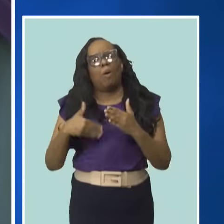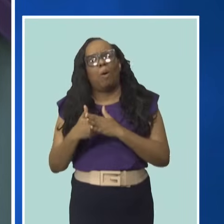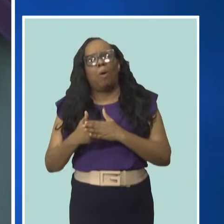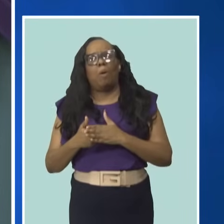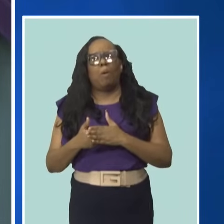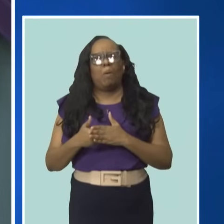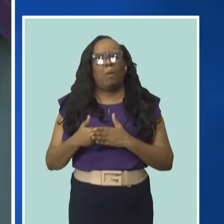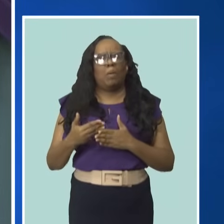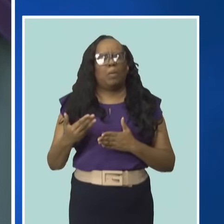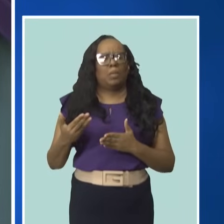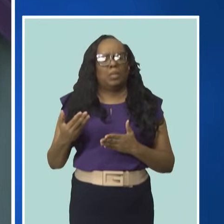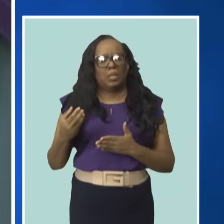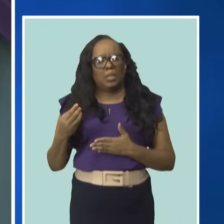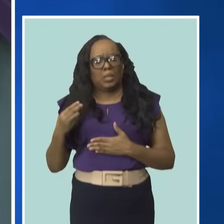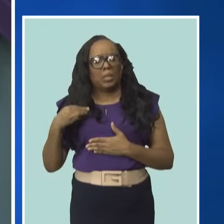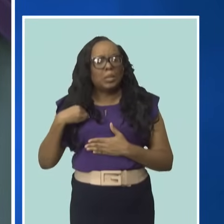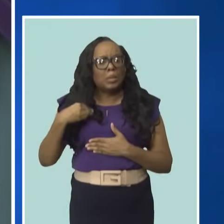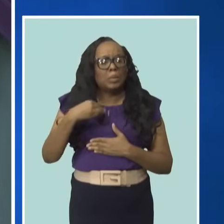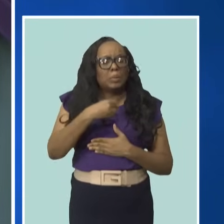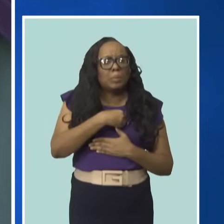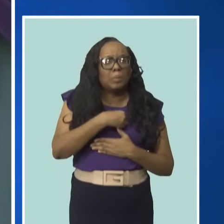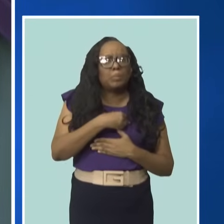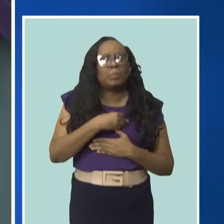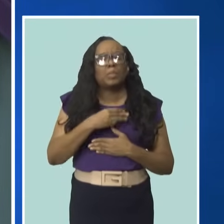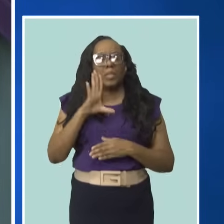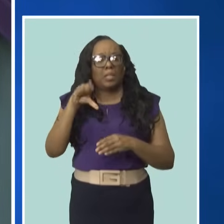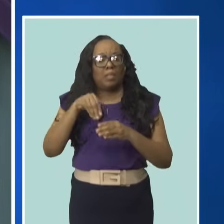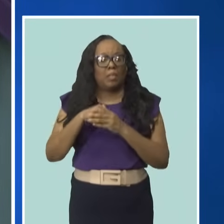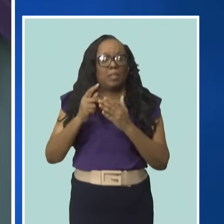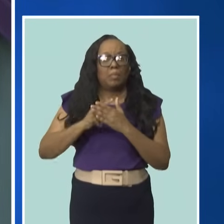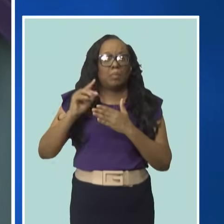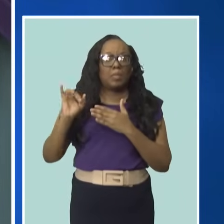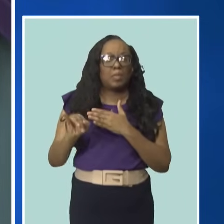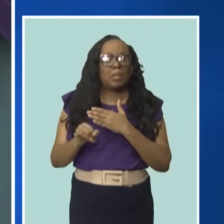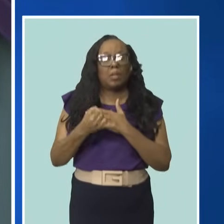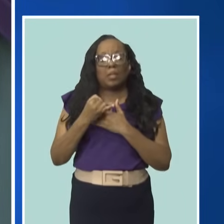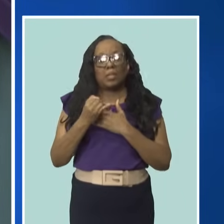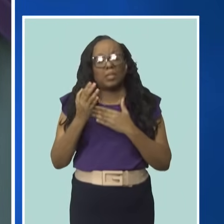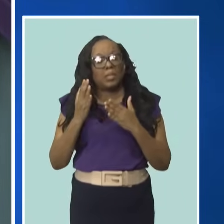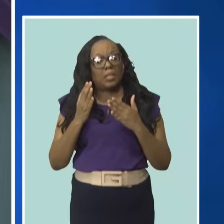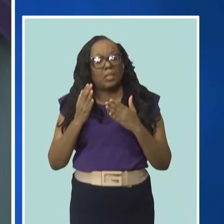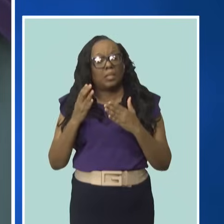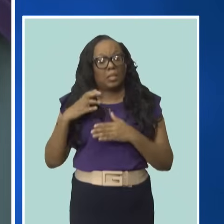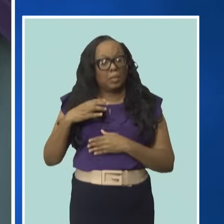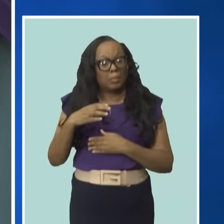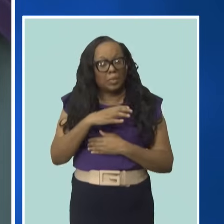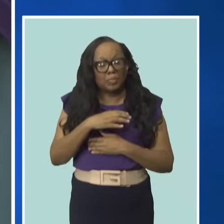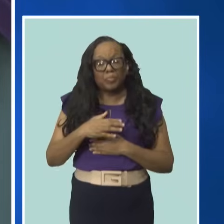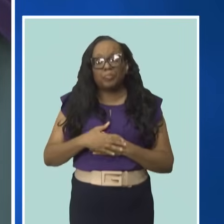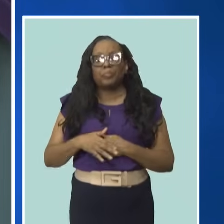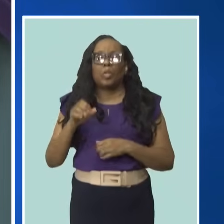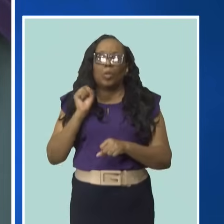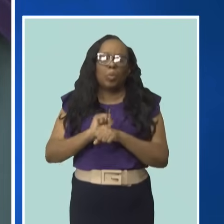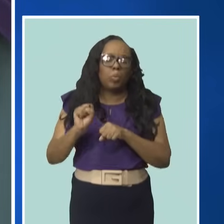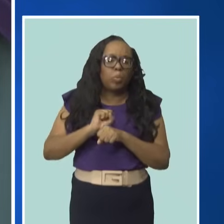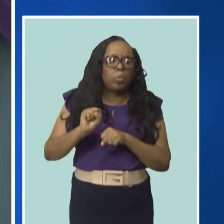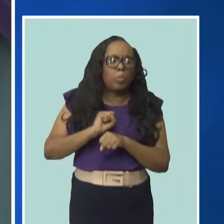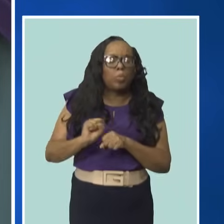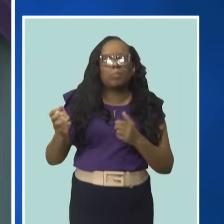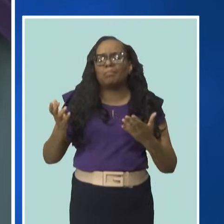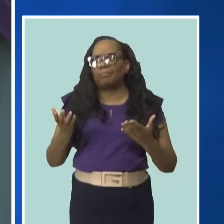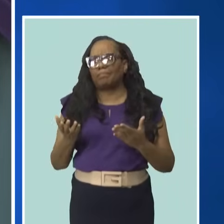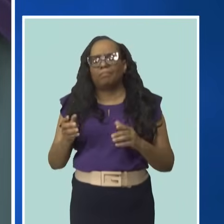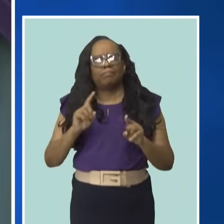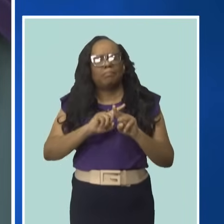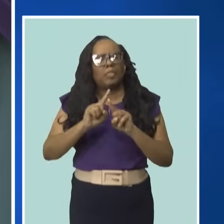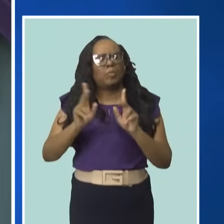of the project implementation unit who have been working along with them, and